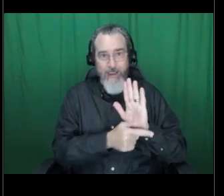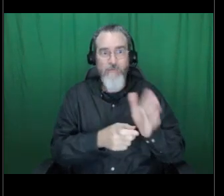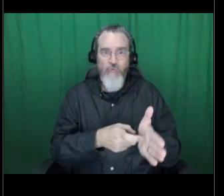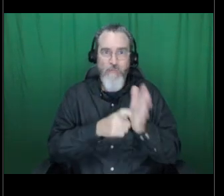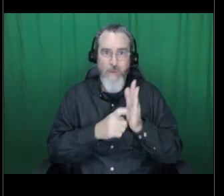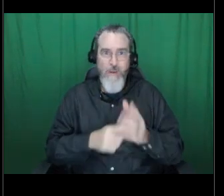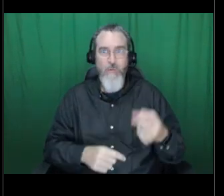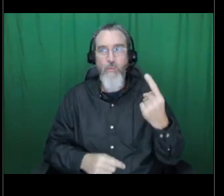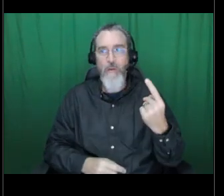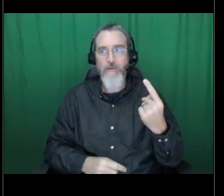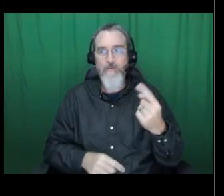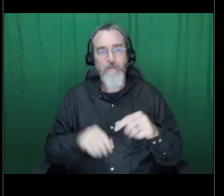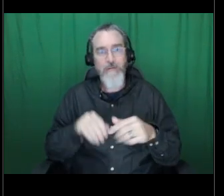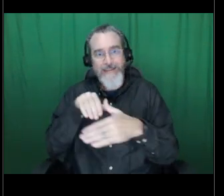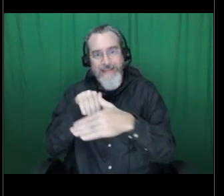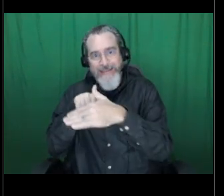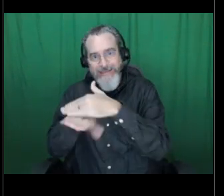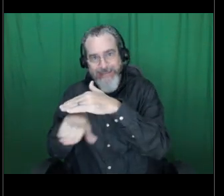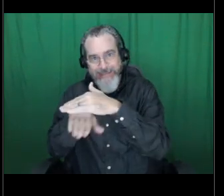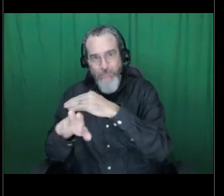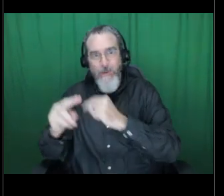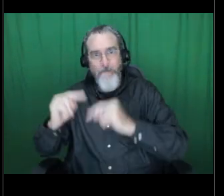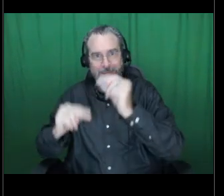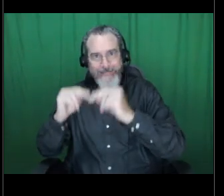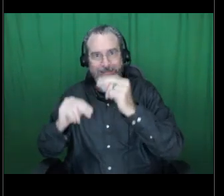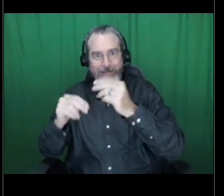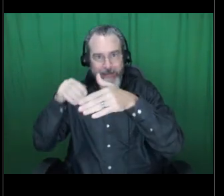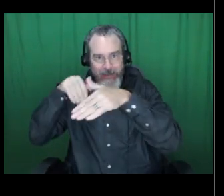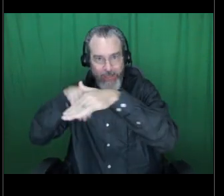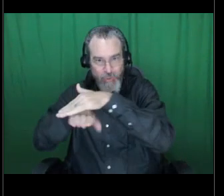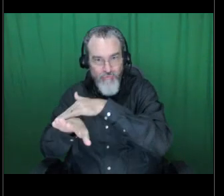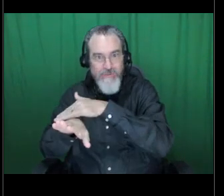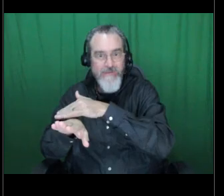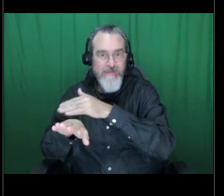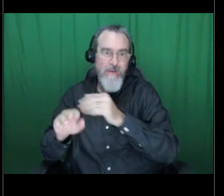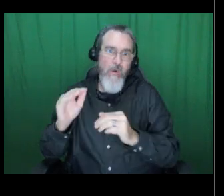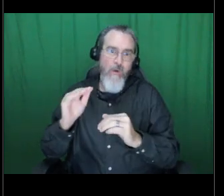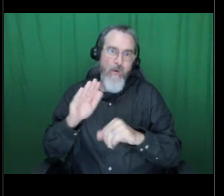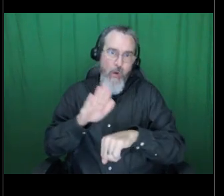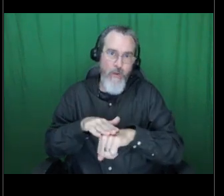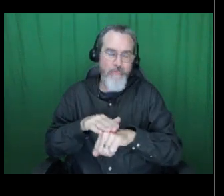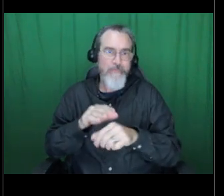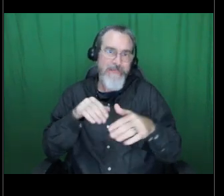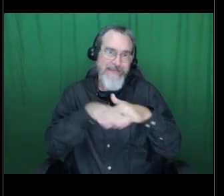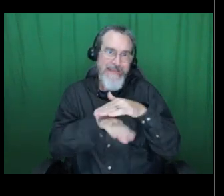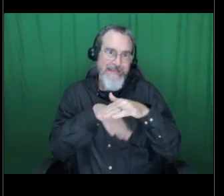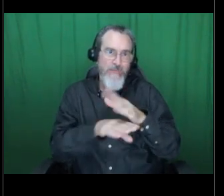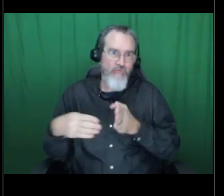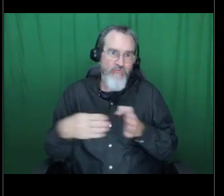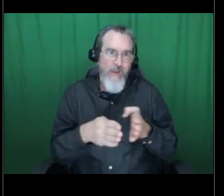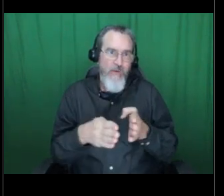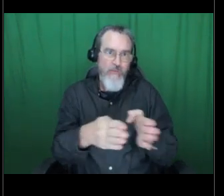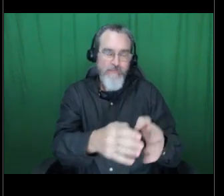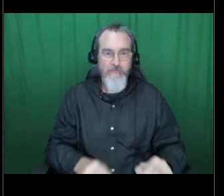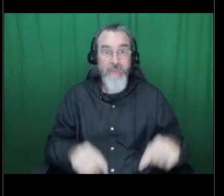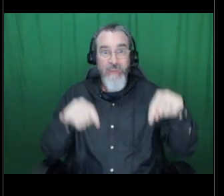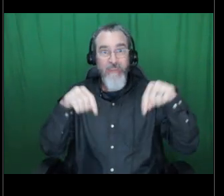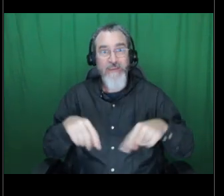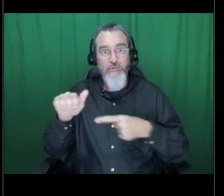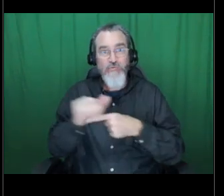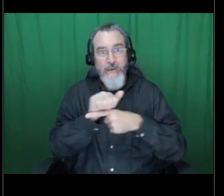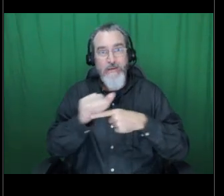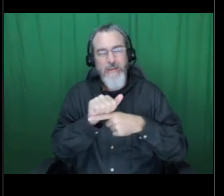Building Entrance on an Accessible Route. This training is approximately an hour